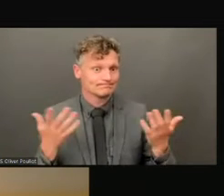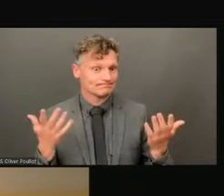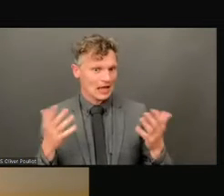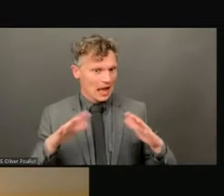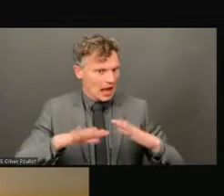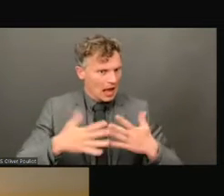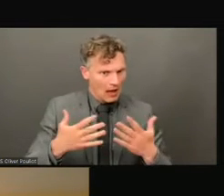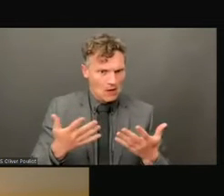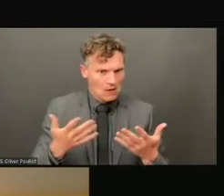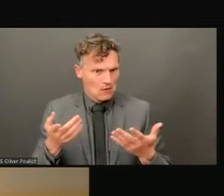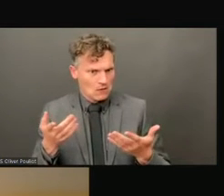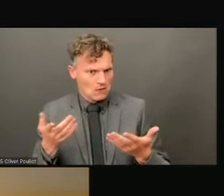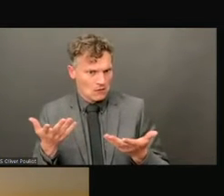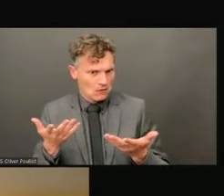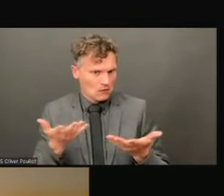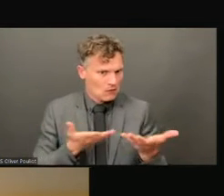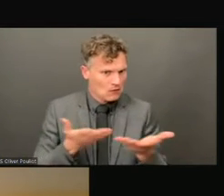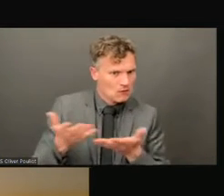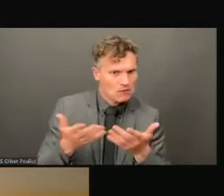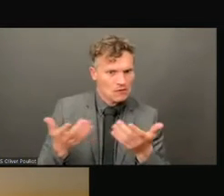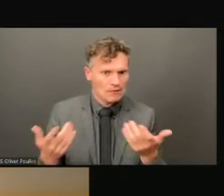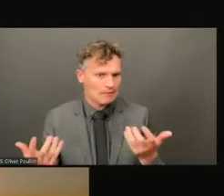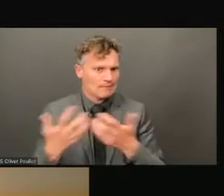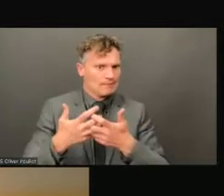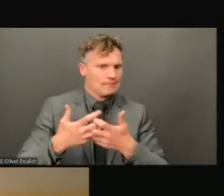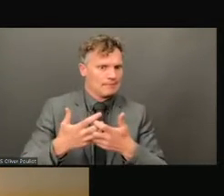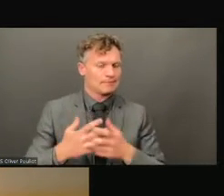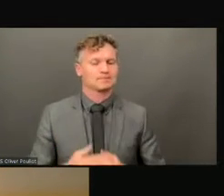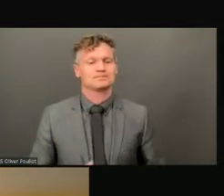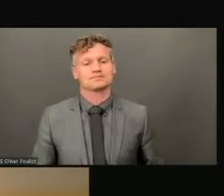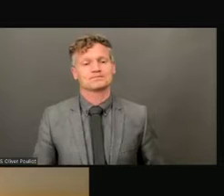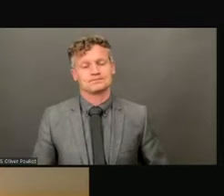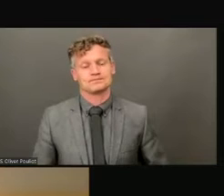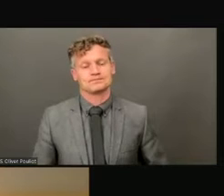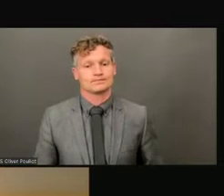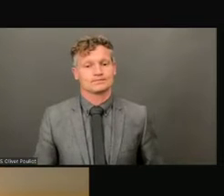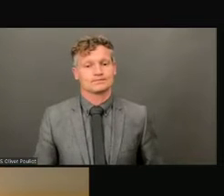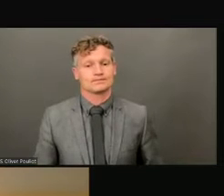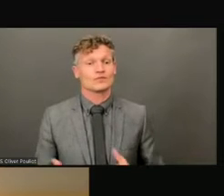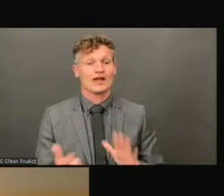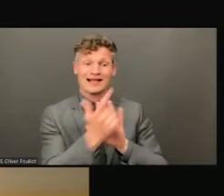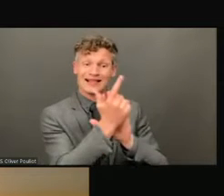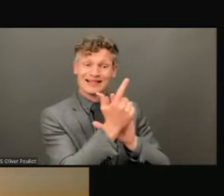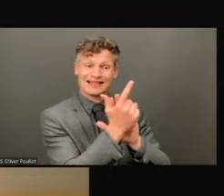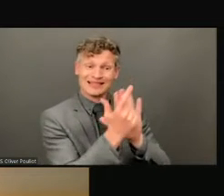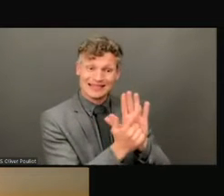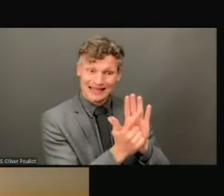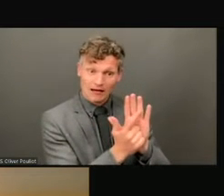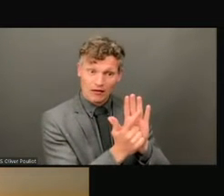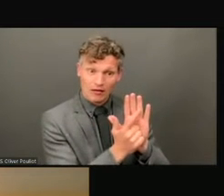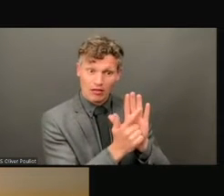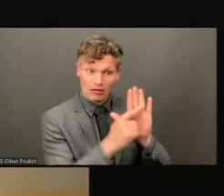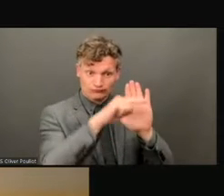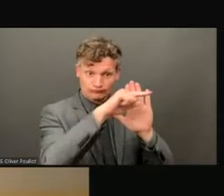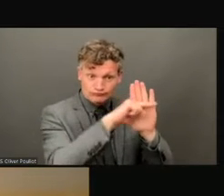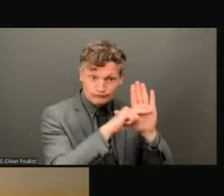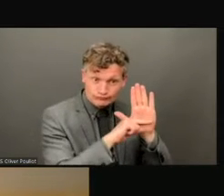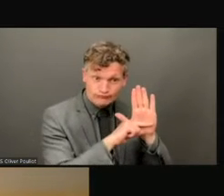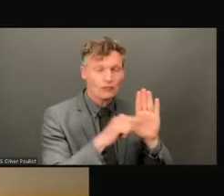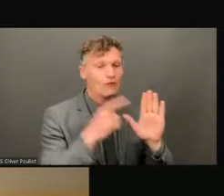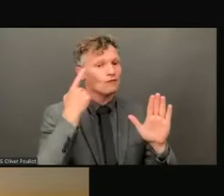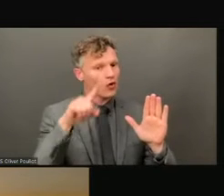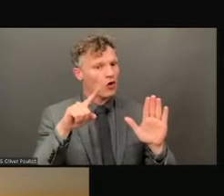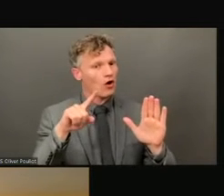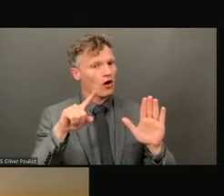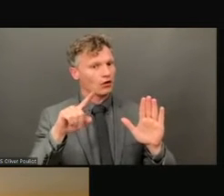I would say the legal safeguards and oversight mechanism must be in place to ensure that any derogation from or restriction